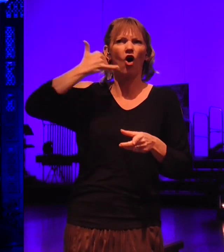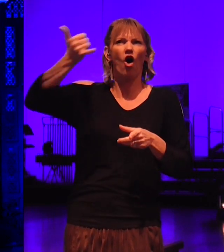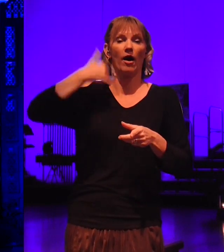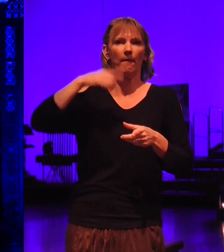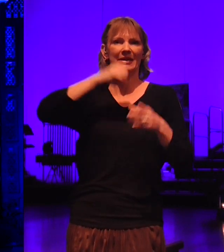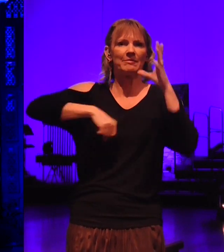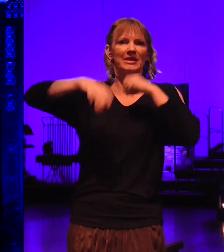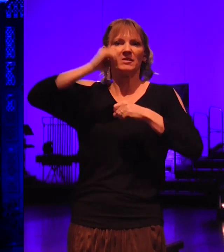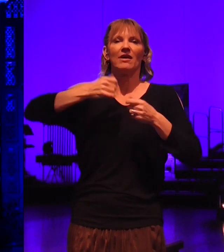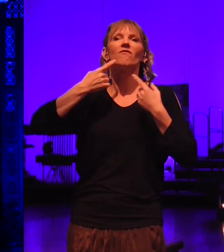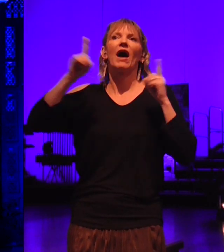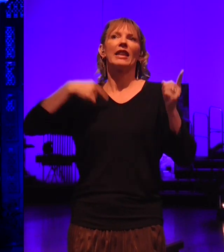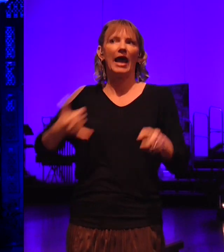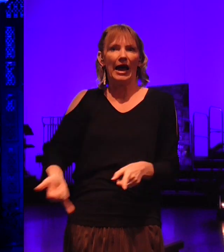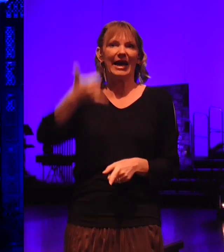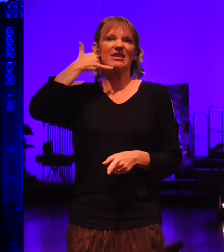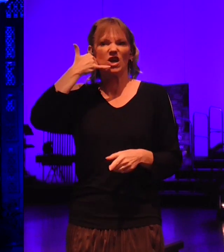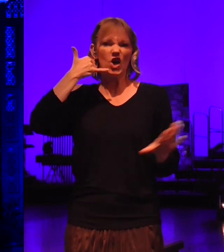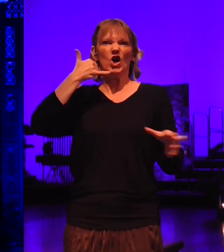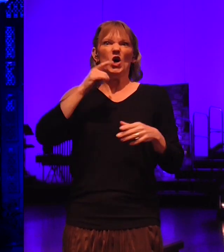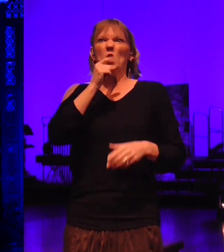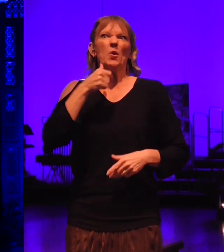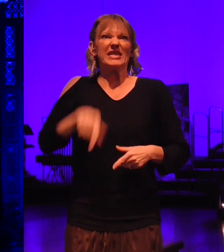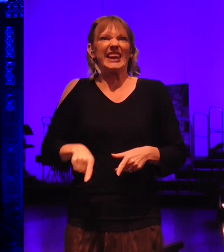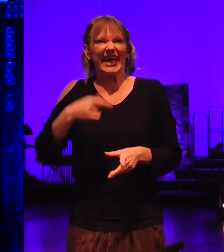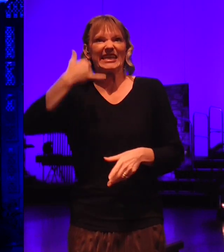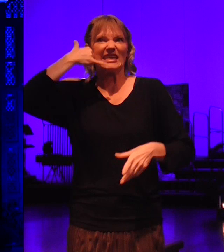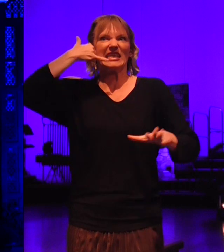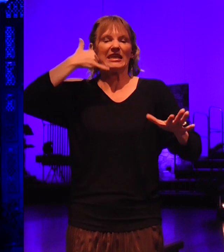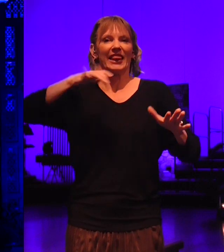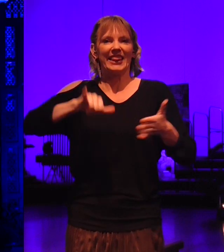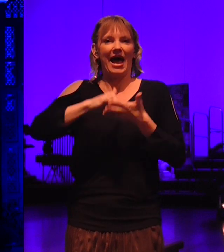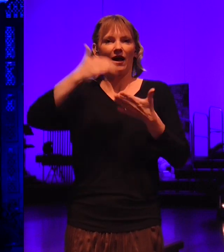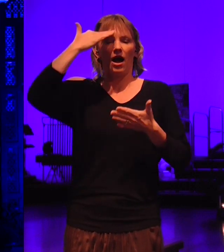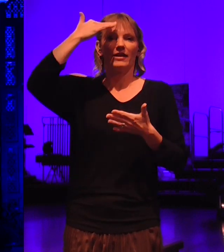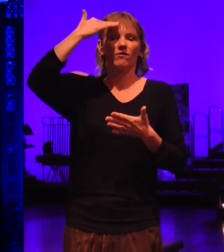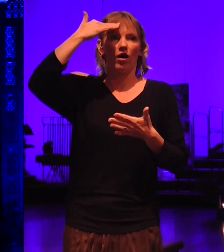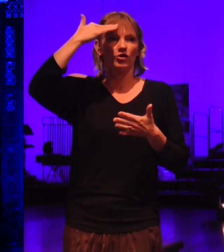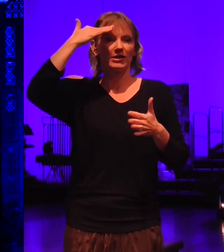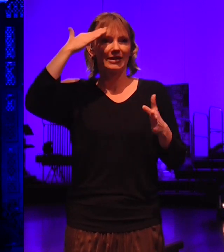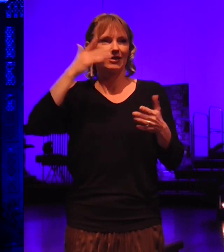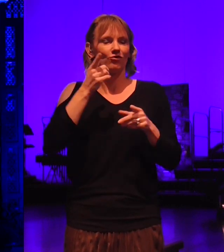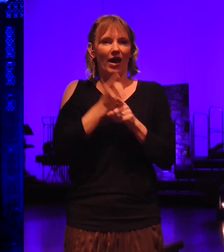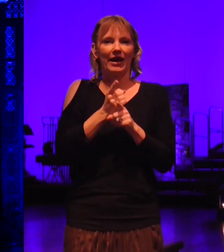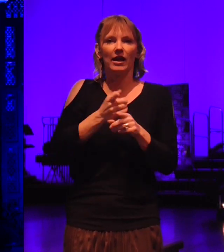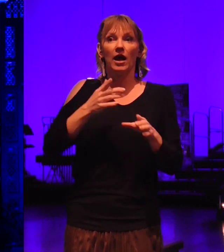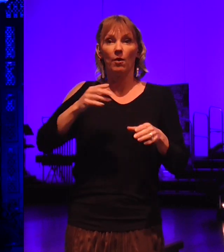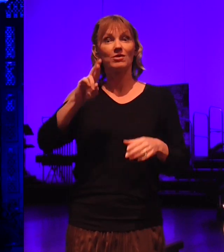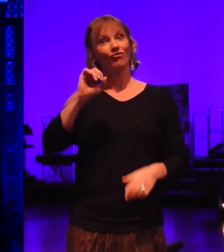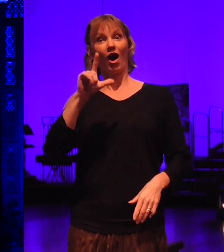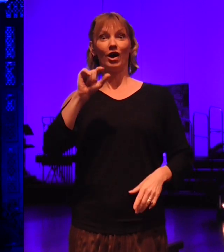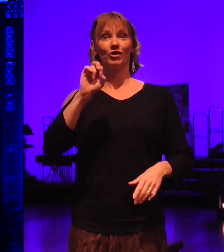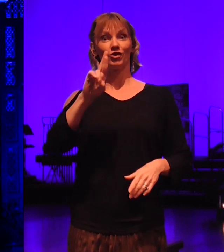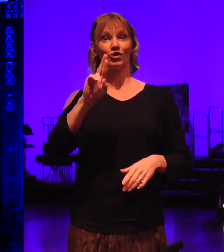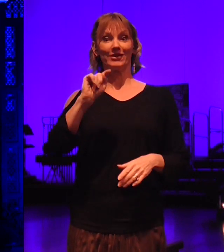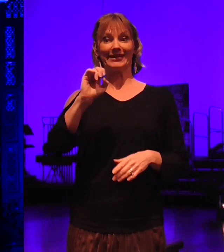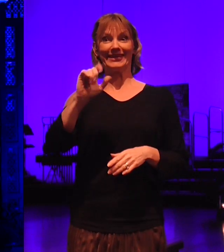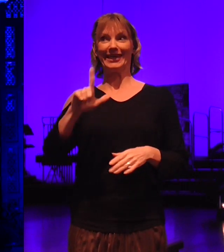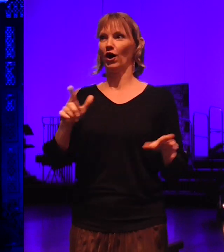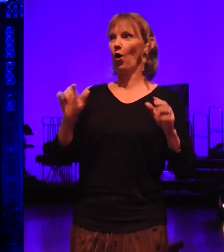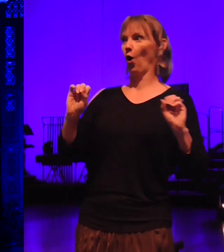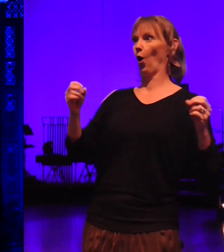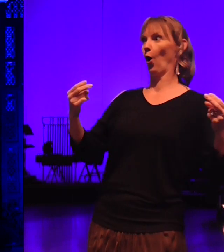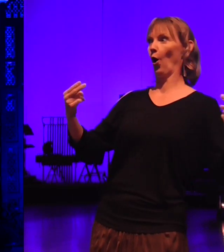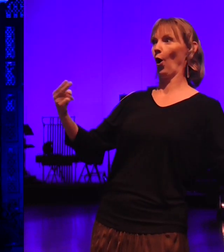answer the phone with that, who the heck is this consciousness? You ever do that? And it was Roger Teal. Someone who